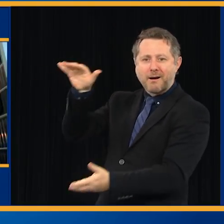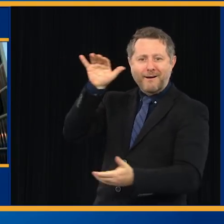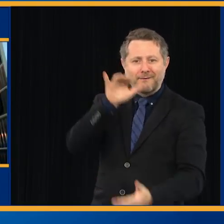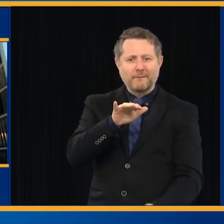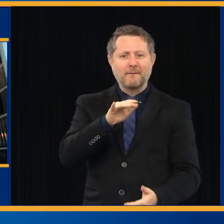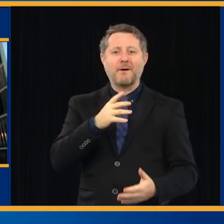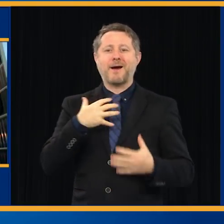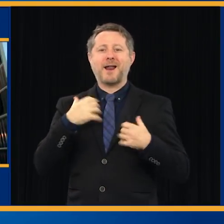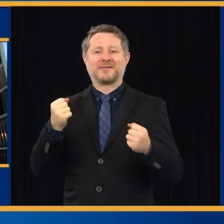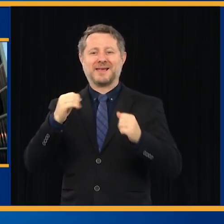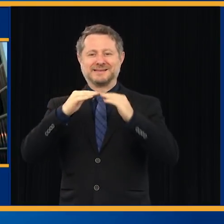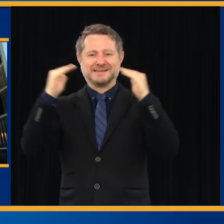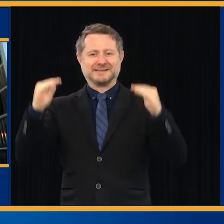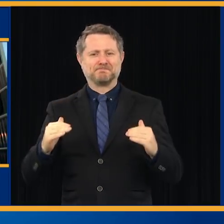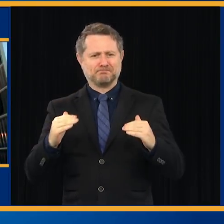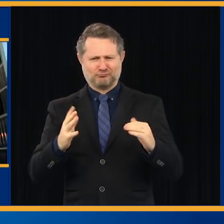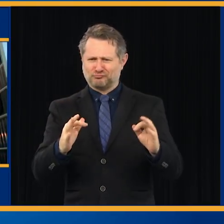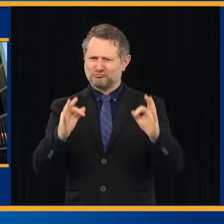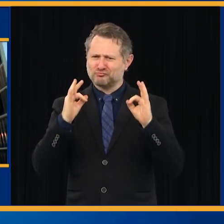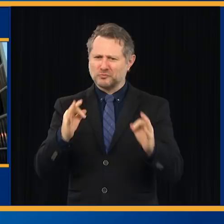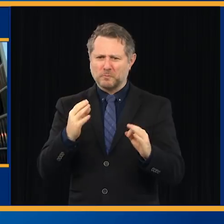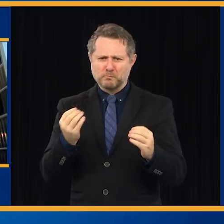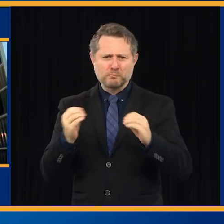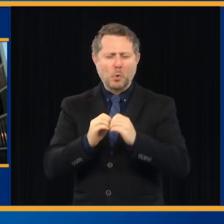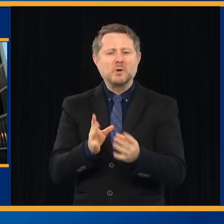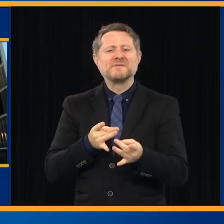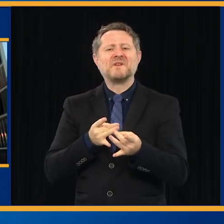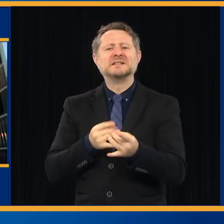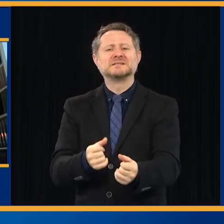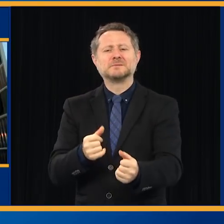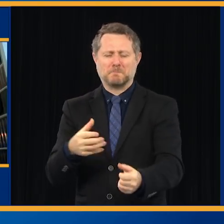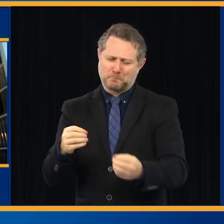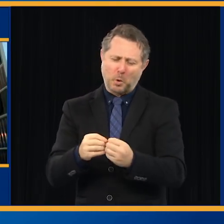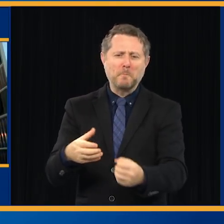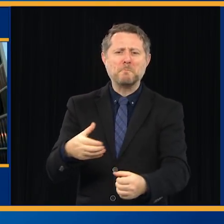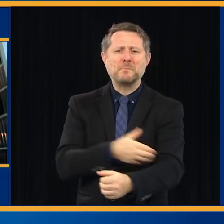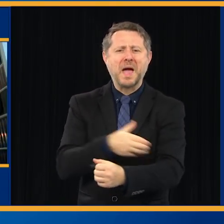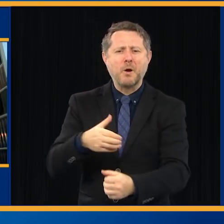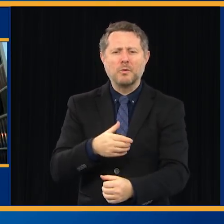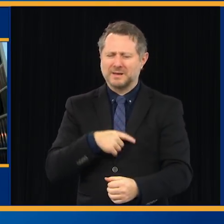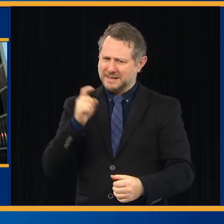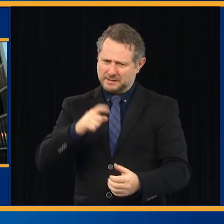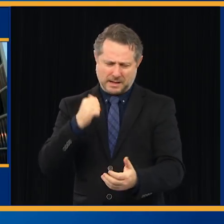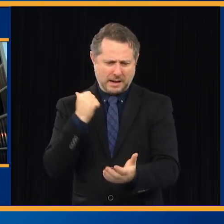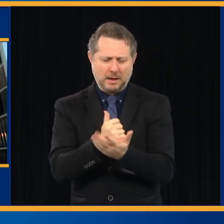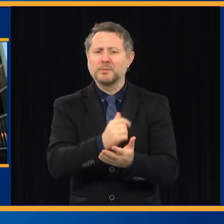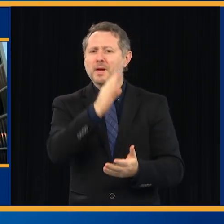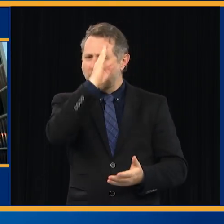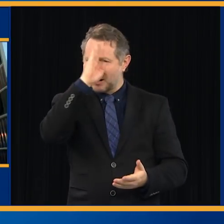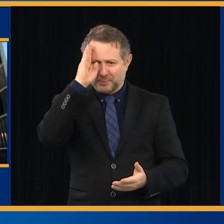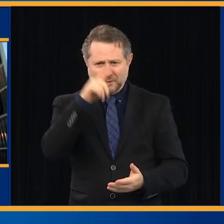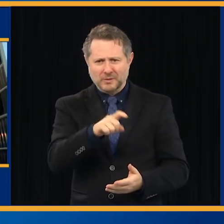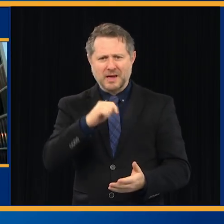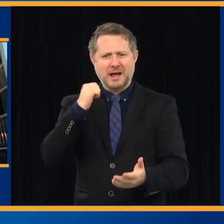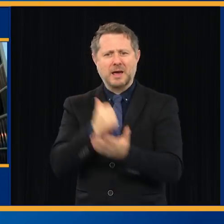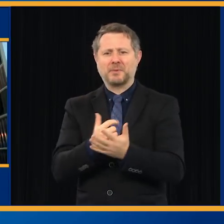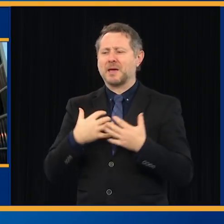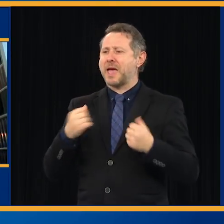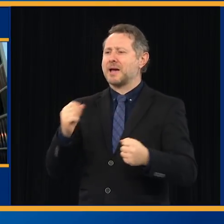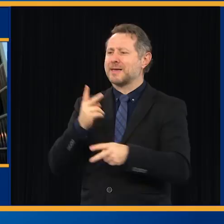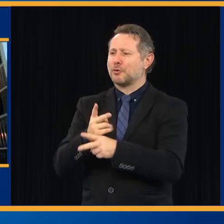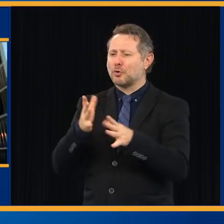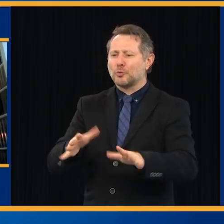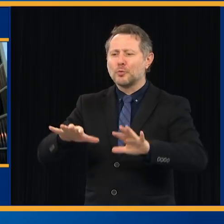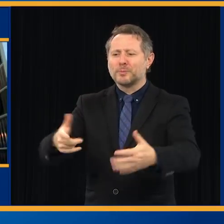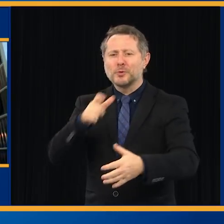capacity it needs to fight this fight. We need to help our hospitals. We need to help our healthcare workers. We need to help our long-term